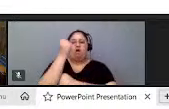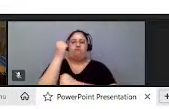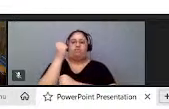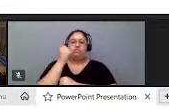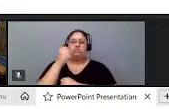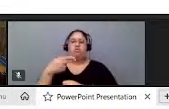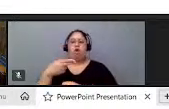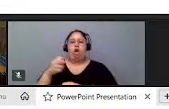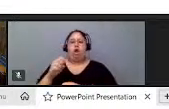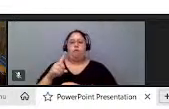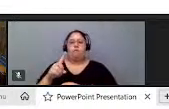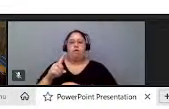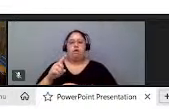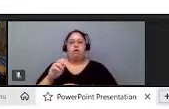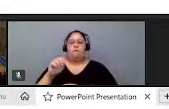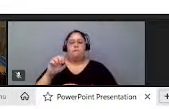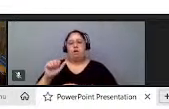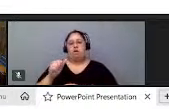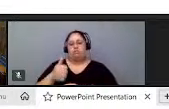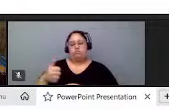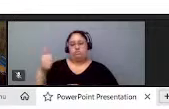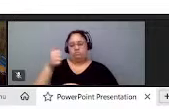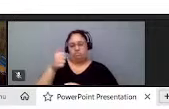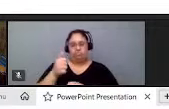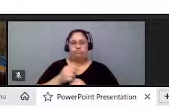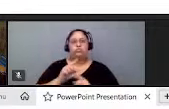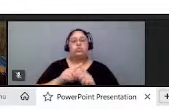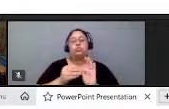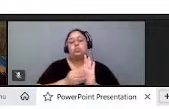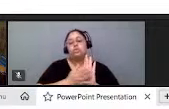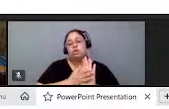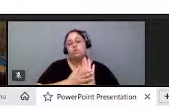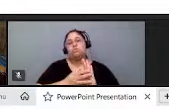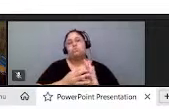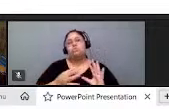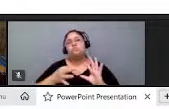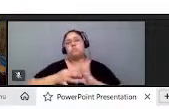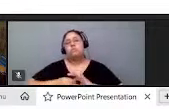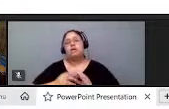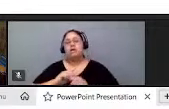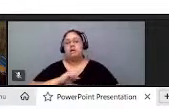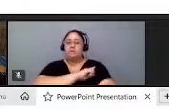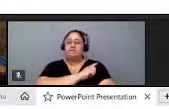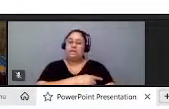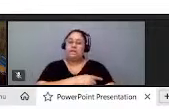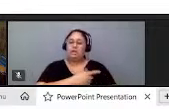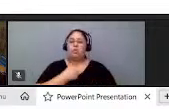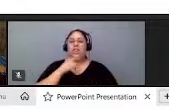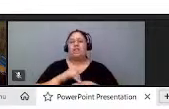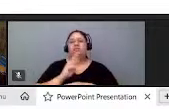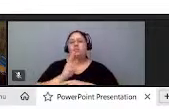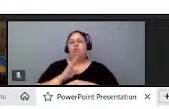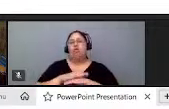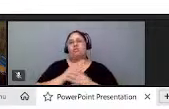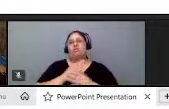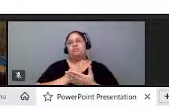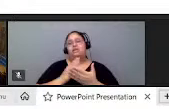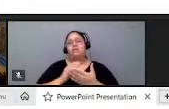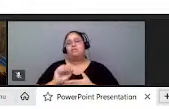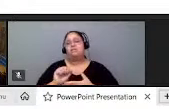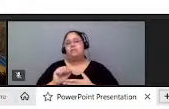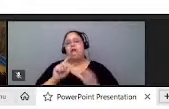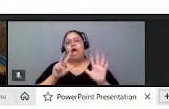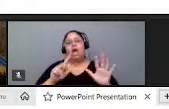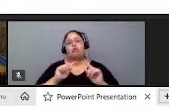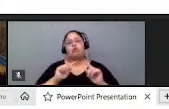Master but I think just noteworthy to note um in regard to some of the capacities and I think we will touch on some of that in terms of our 8o